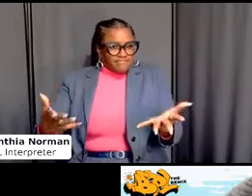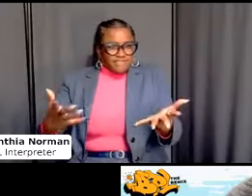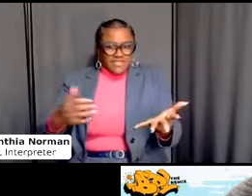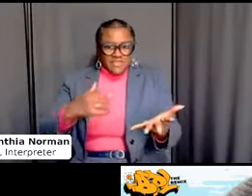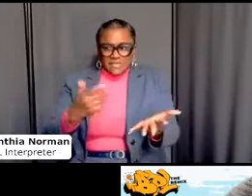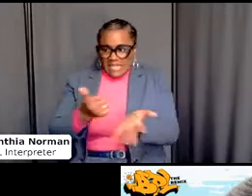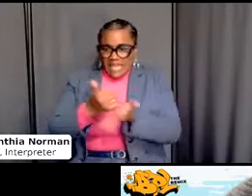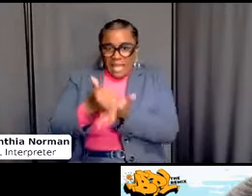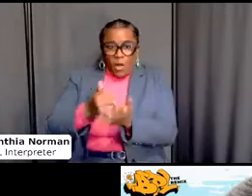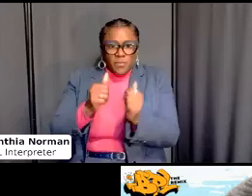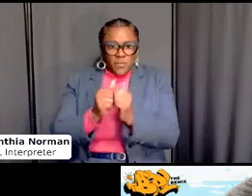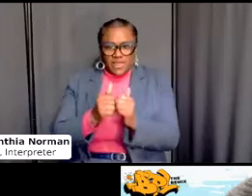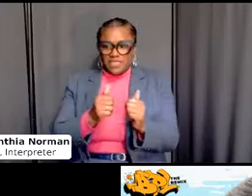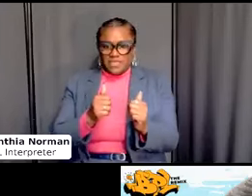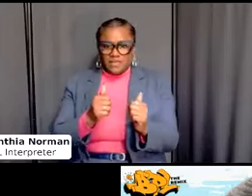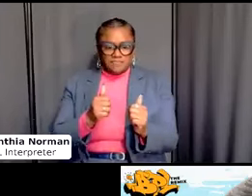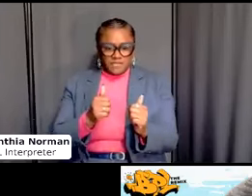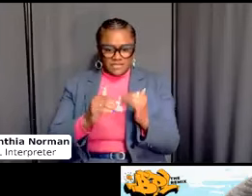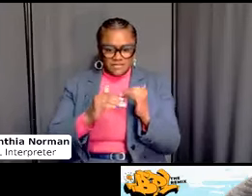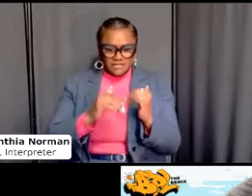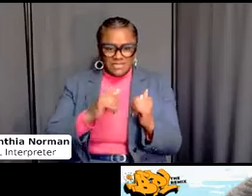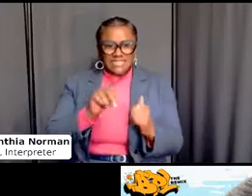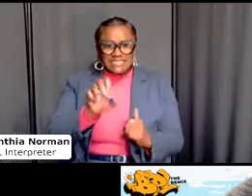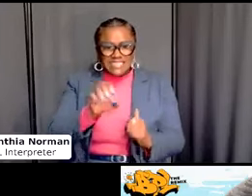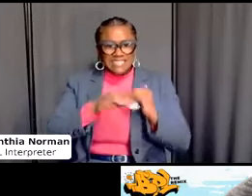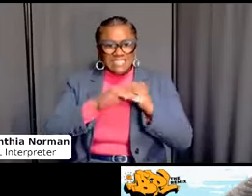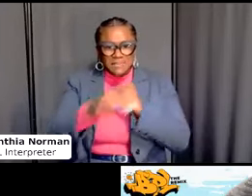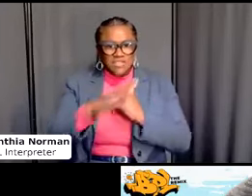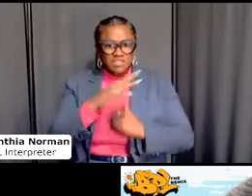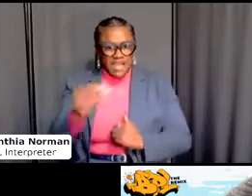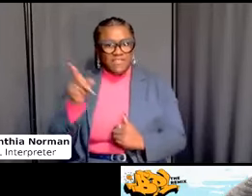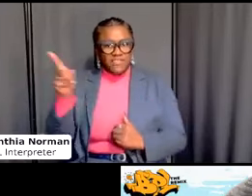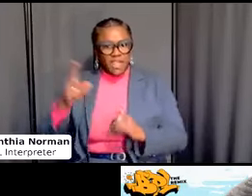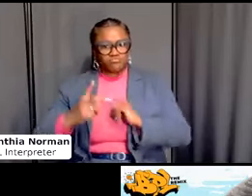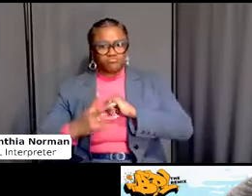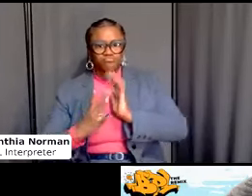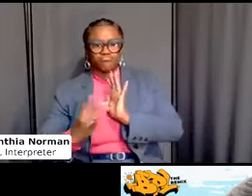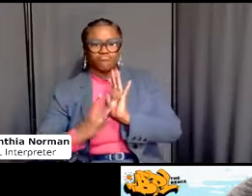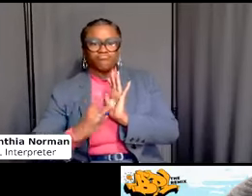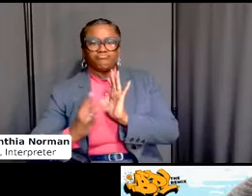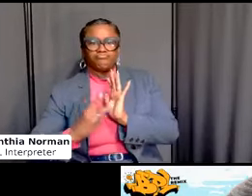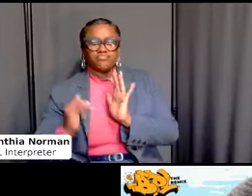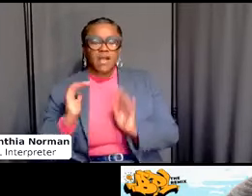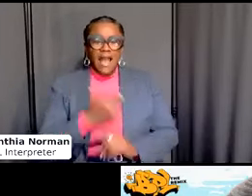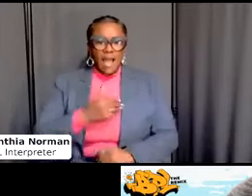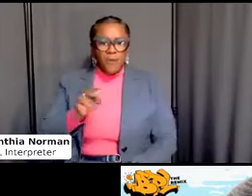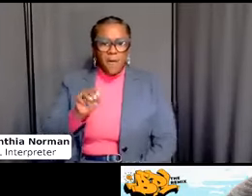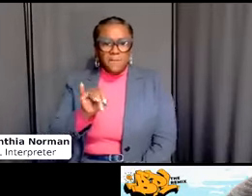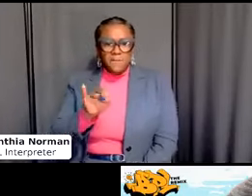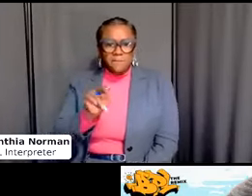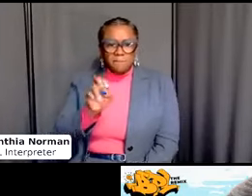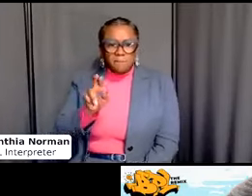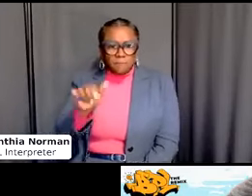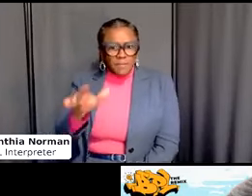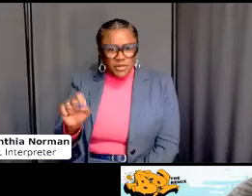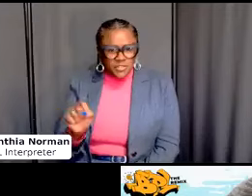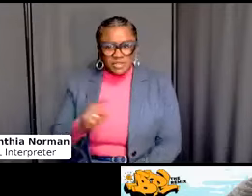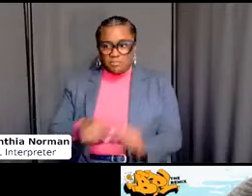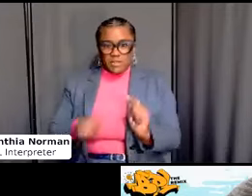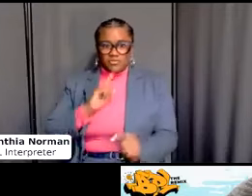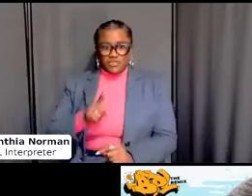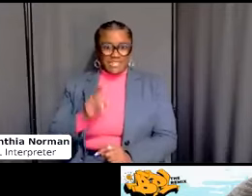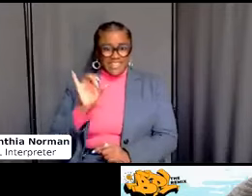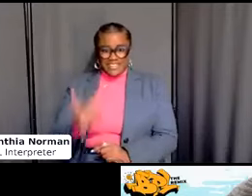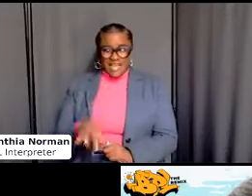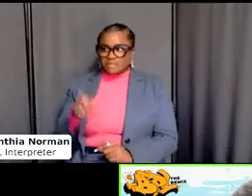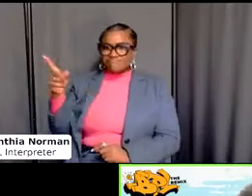with the destabilization and the hyper extraction of these minerals, but it also is an industrial complex